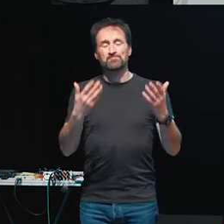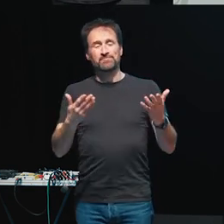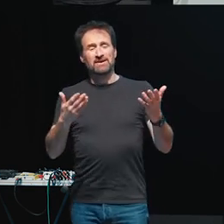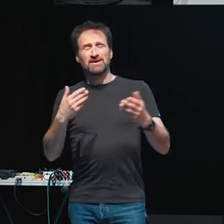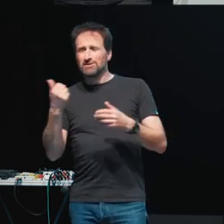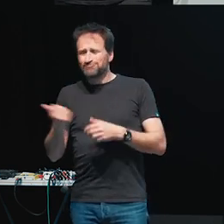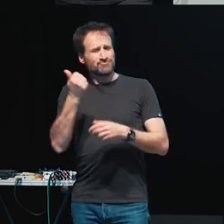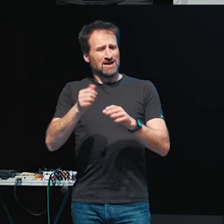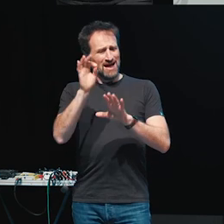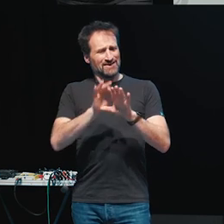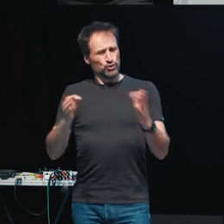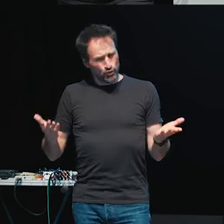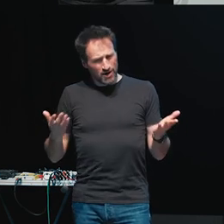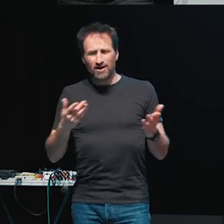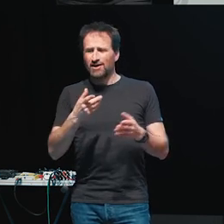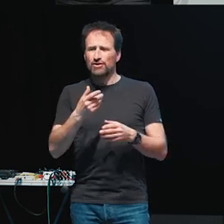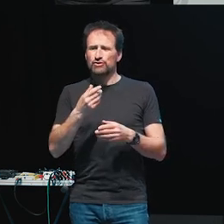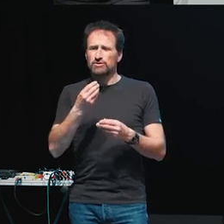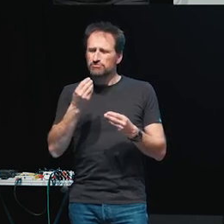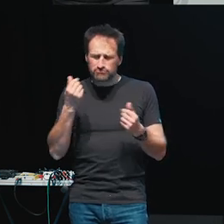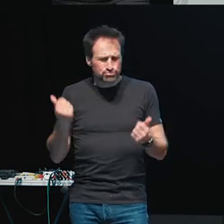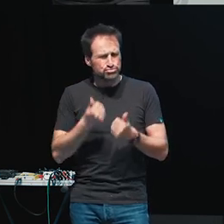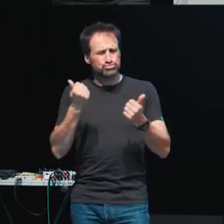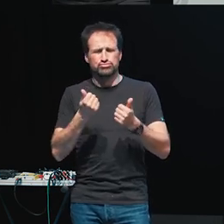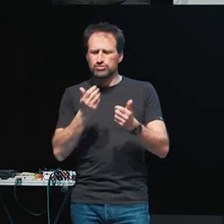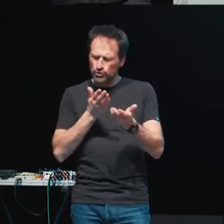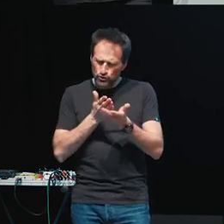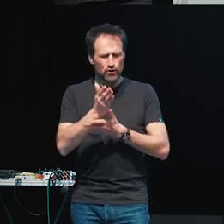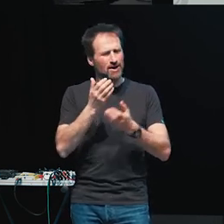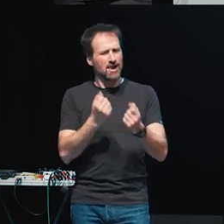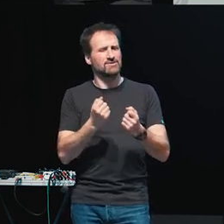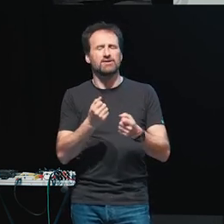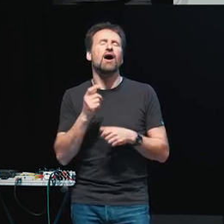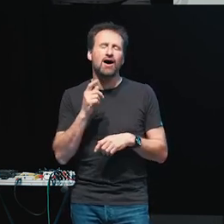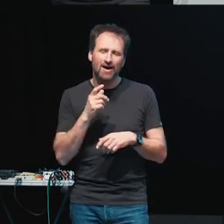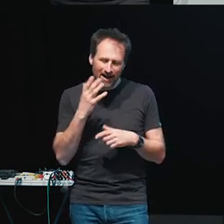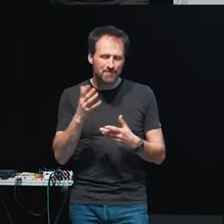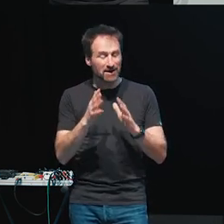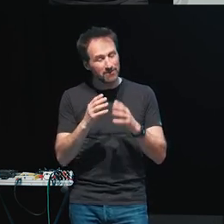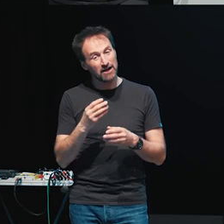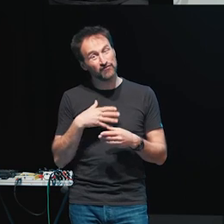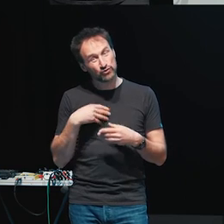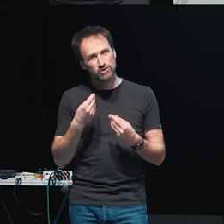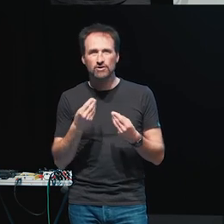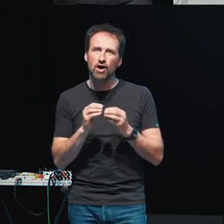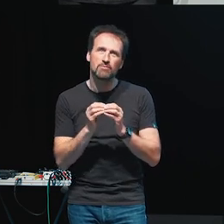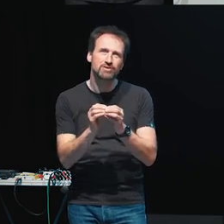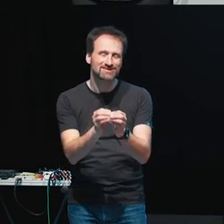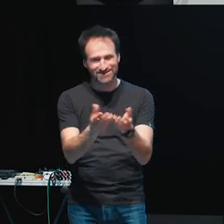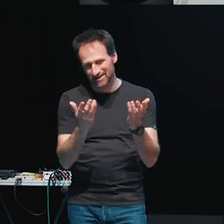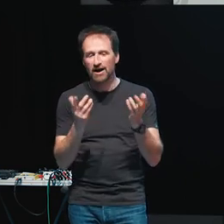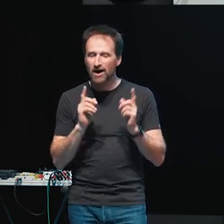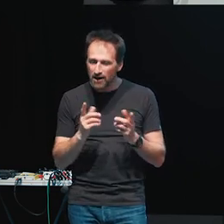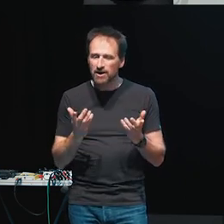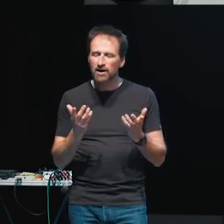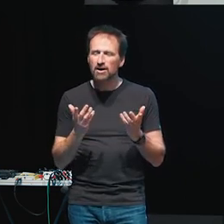architecture, which is incredibly thought through, very, very complicated sometimes. How exactly we can make sure that